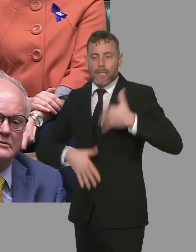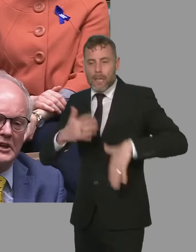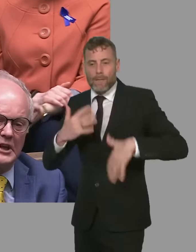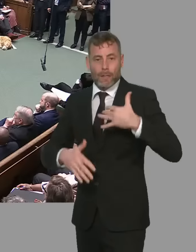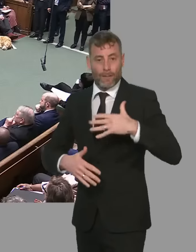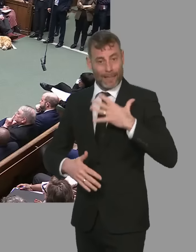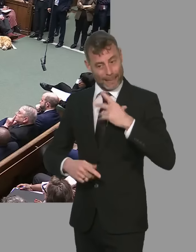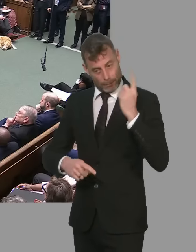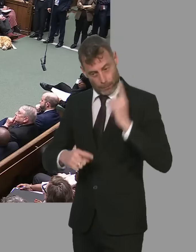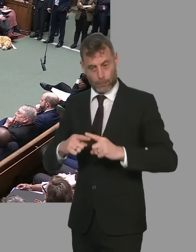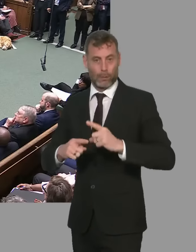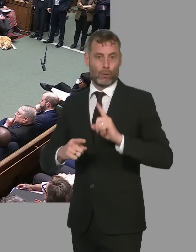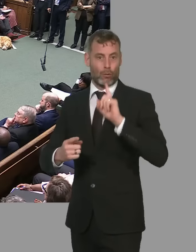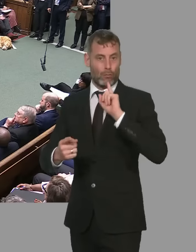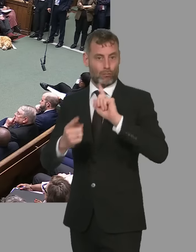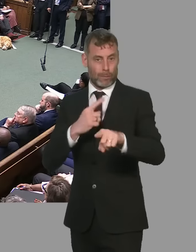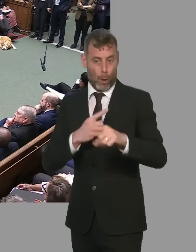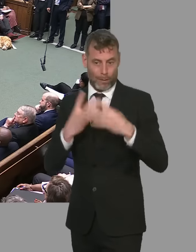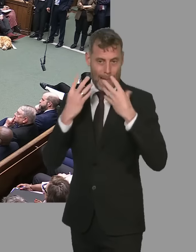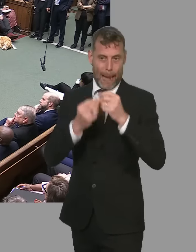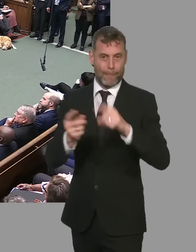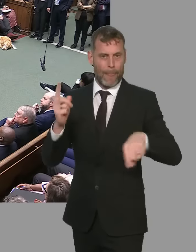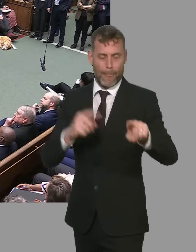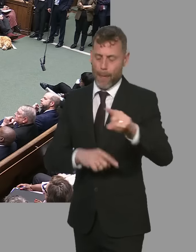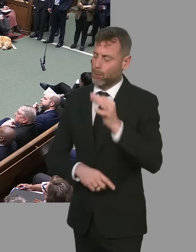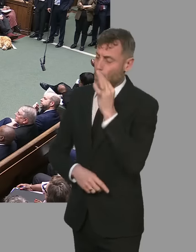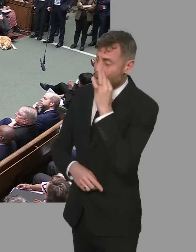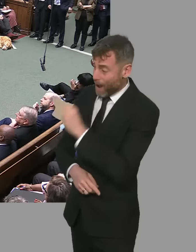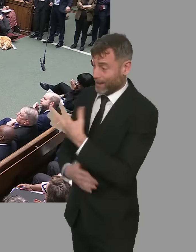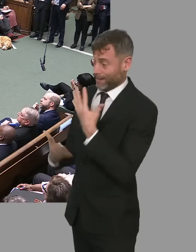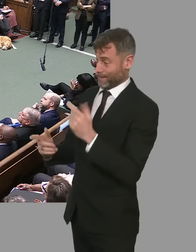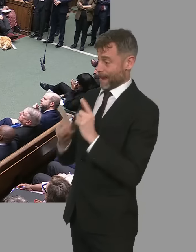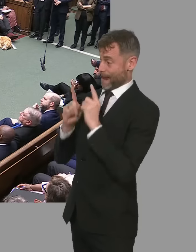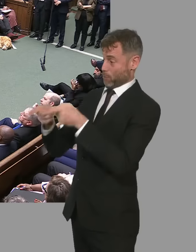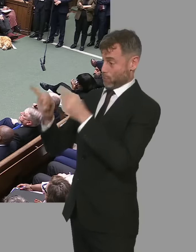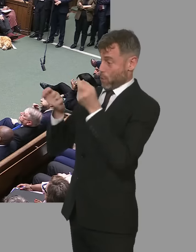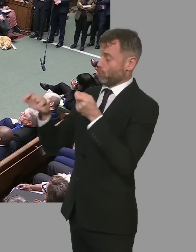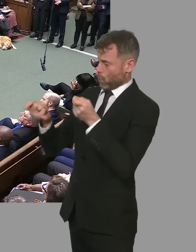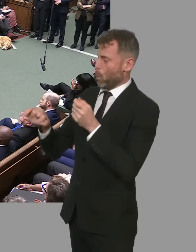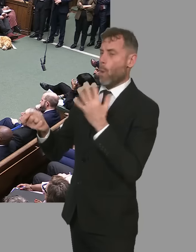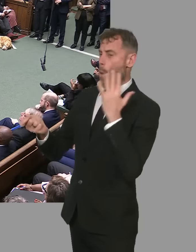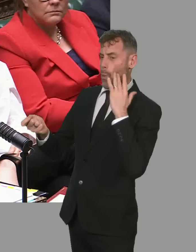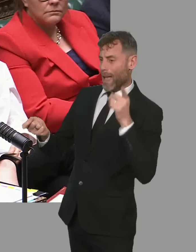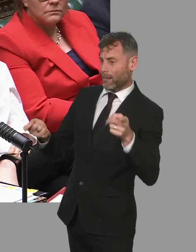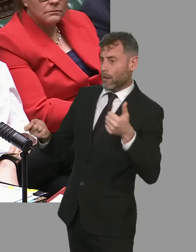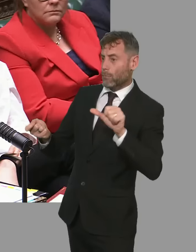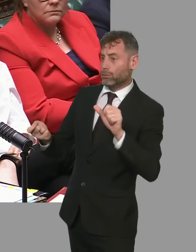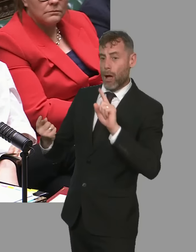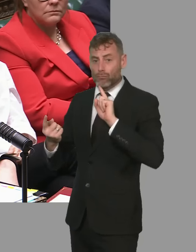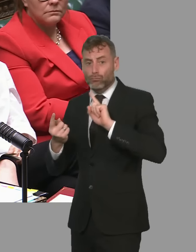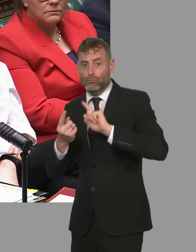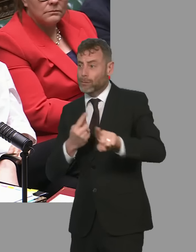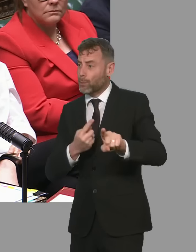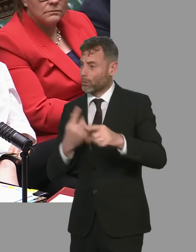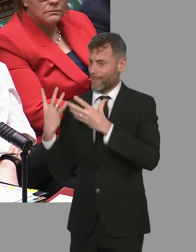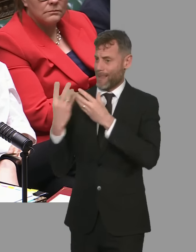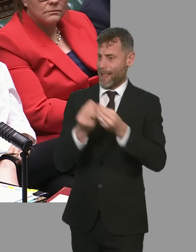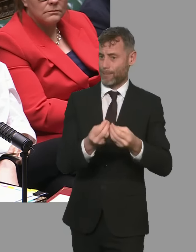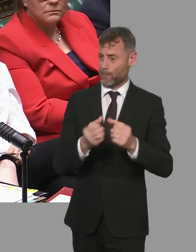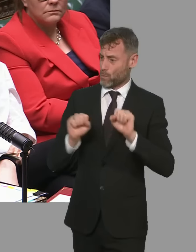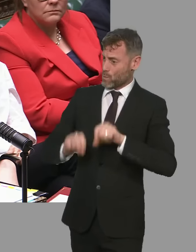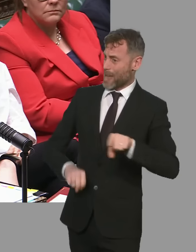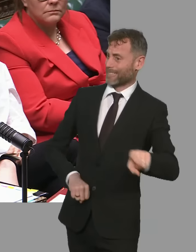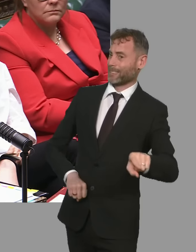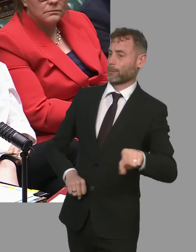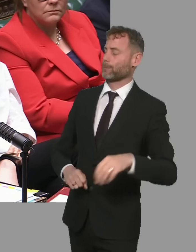wait? Minister. Can I thank her for raising Susan's case, and it's really important that she does so, and I'm deeply sorry for